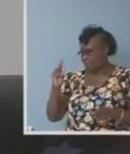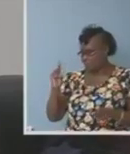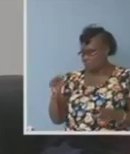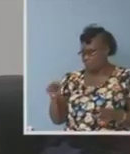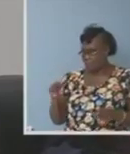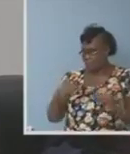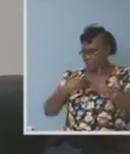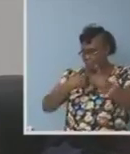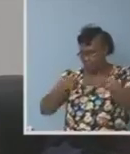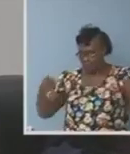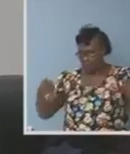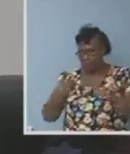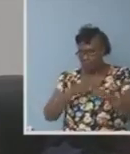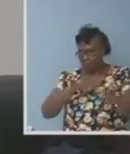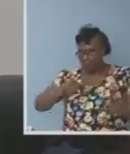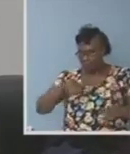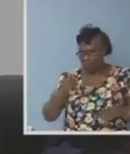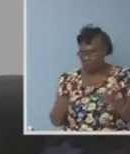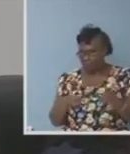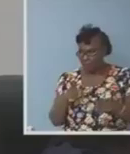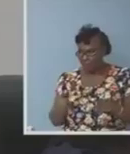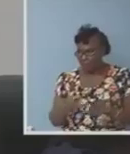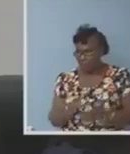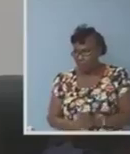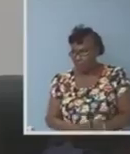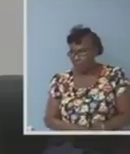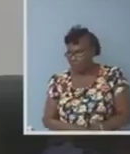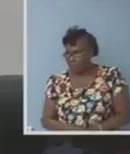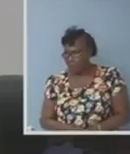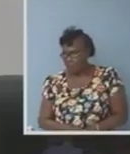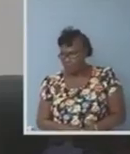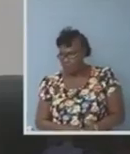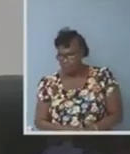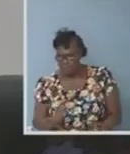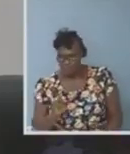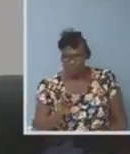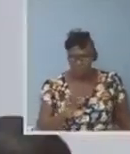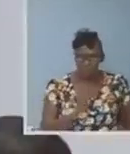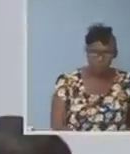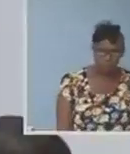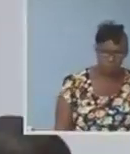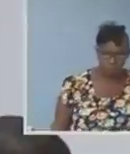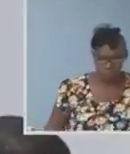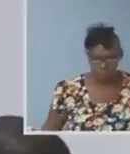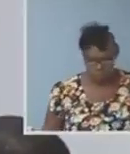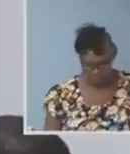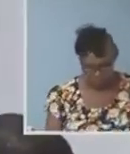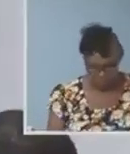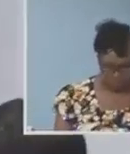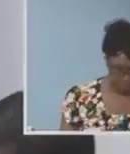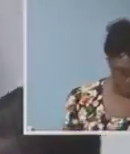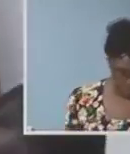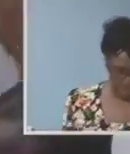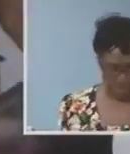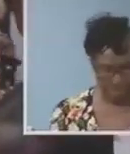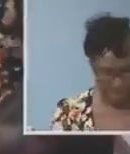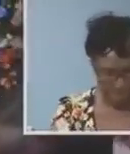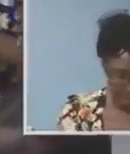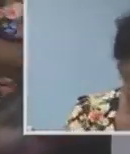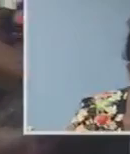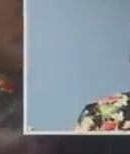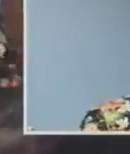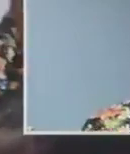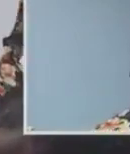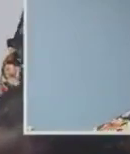separate from the rest of the patients. Okay. I have another question with respect to the situation this morning with the Cabo